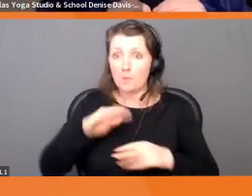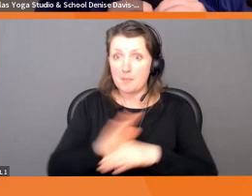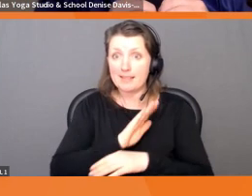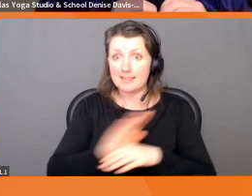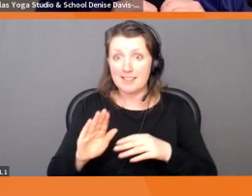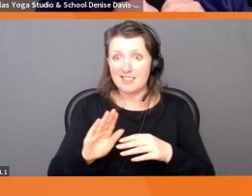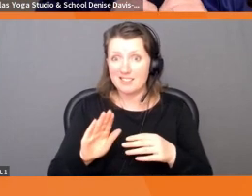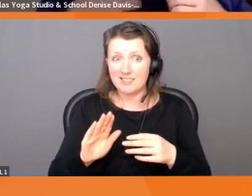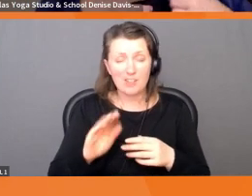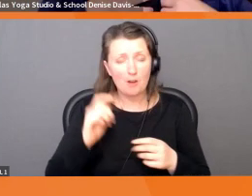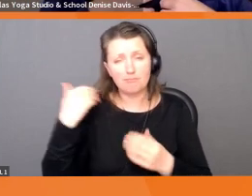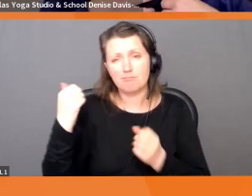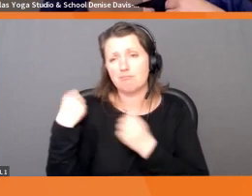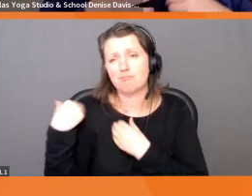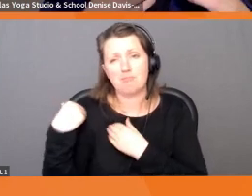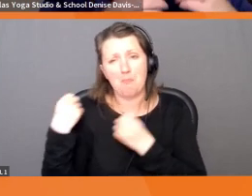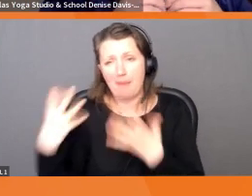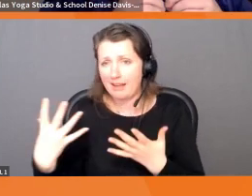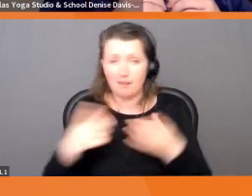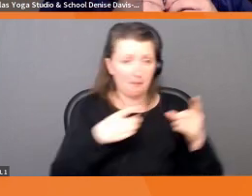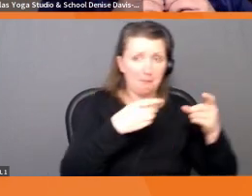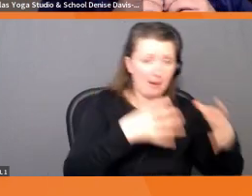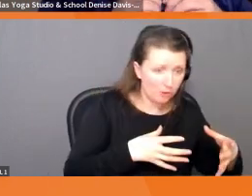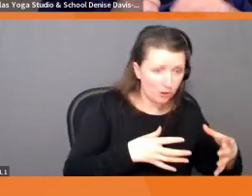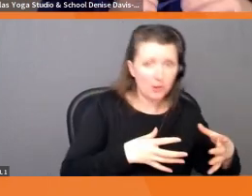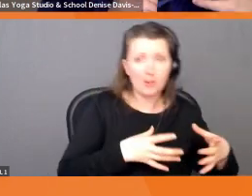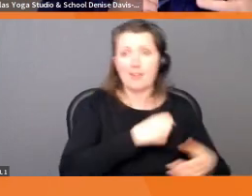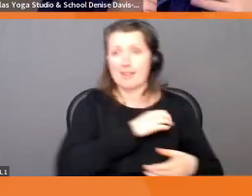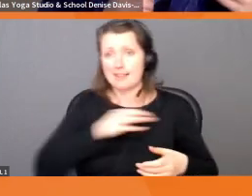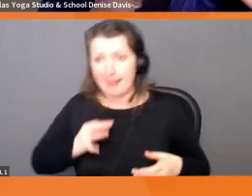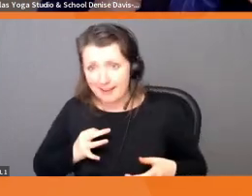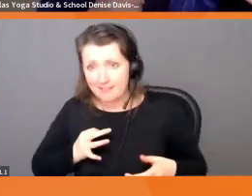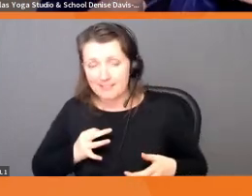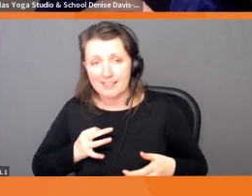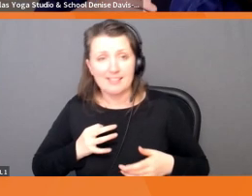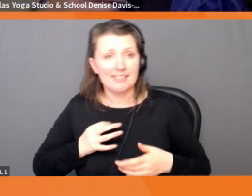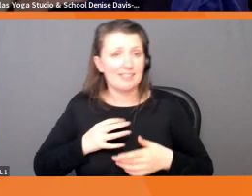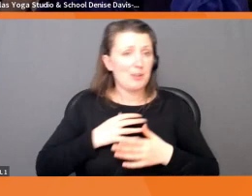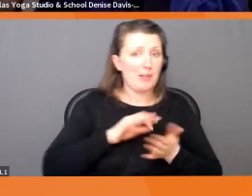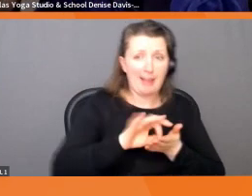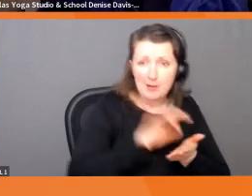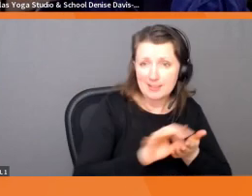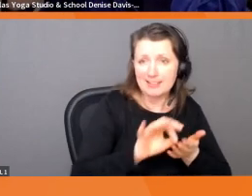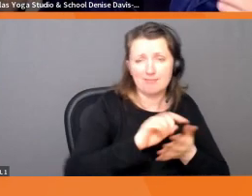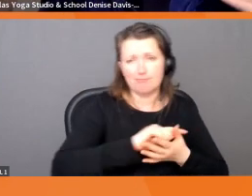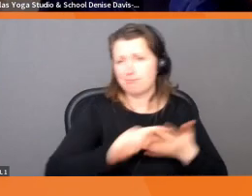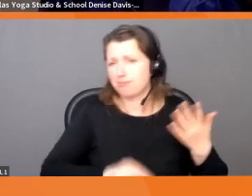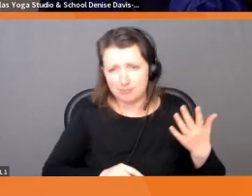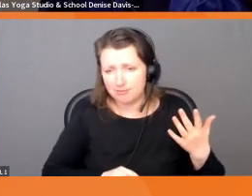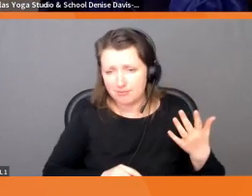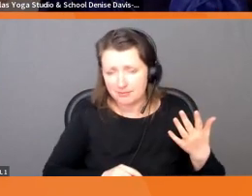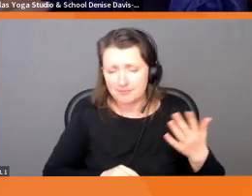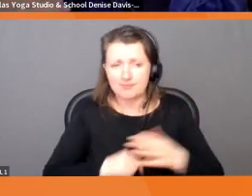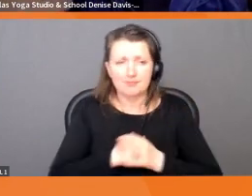employees, right? And we can become more loving and compassionate towards the requirements of our partners,